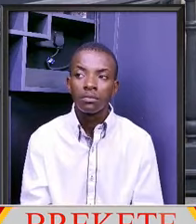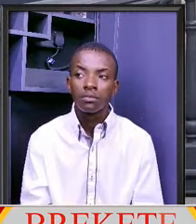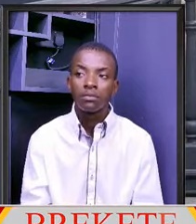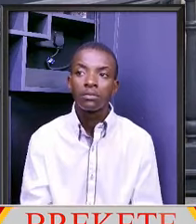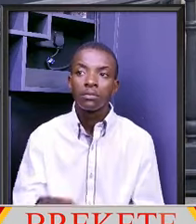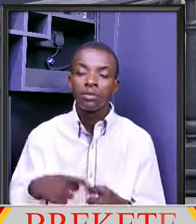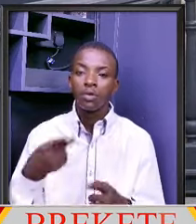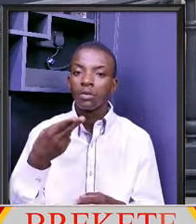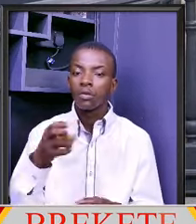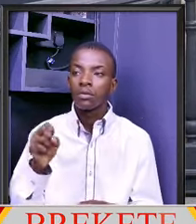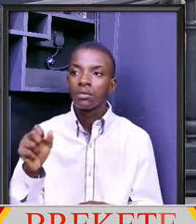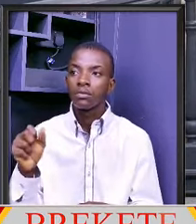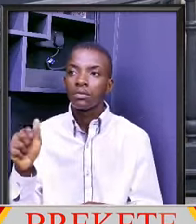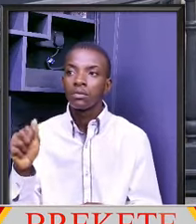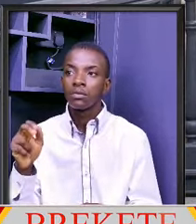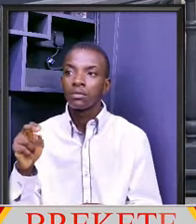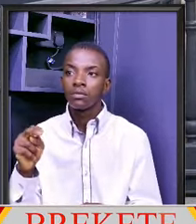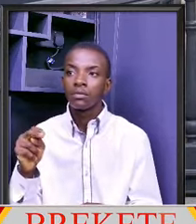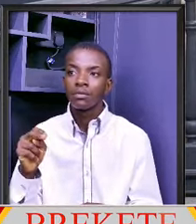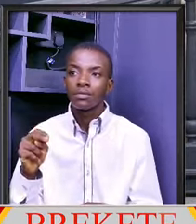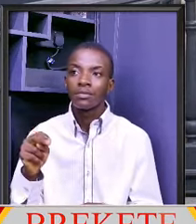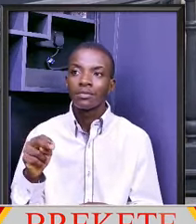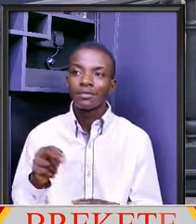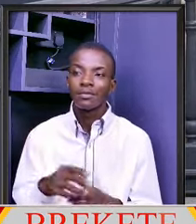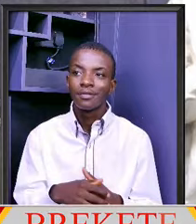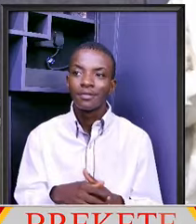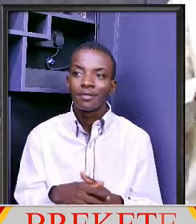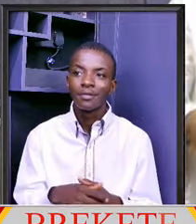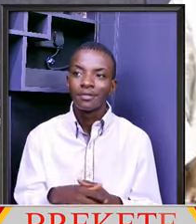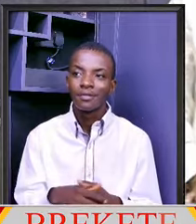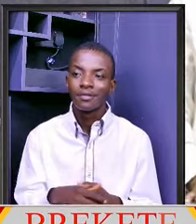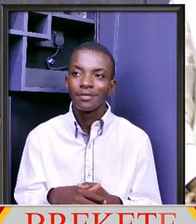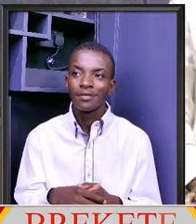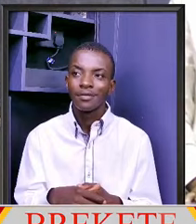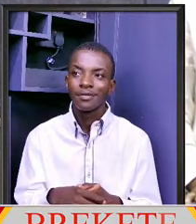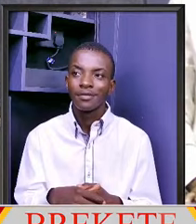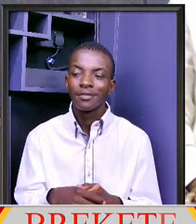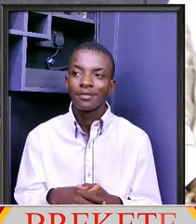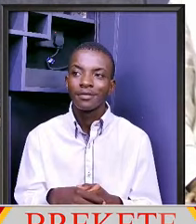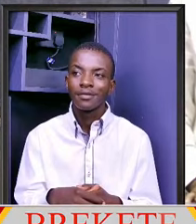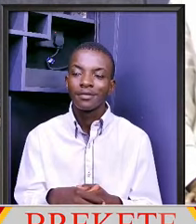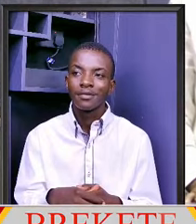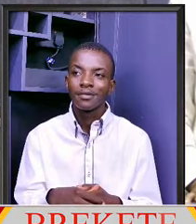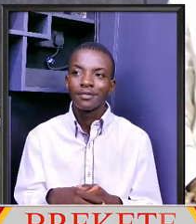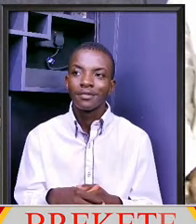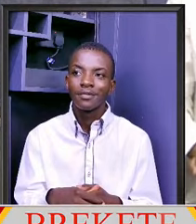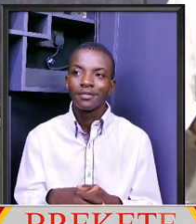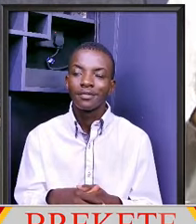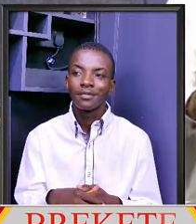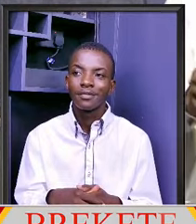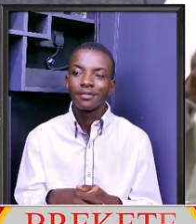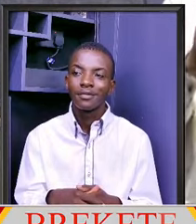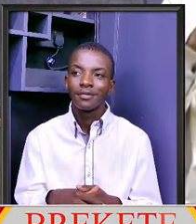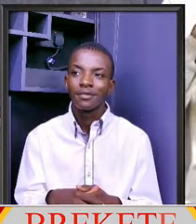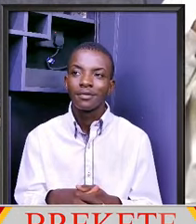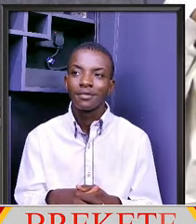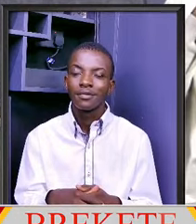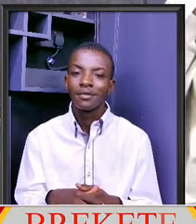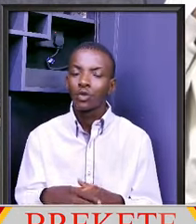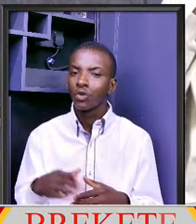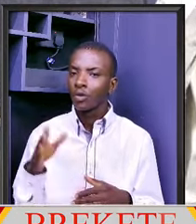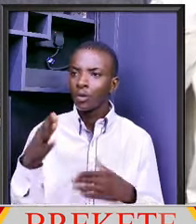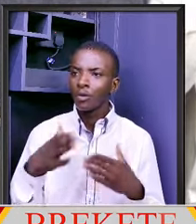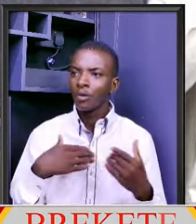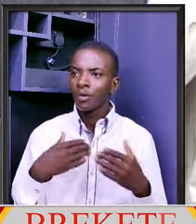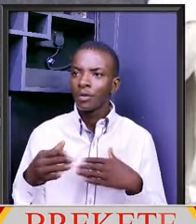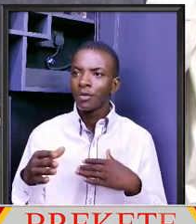But Hassan, Intor say your own day for court. No, it's me he's referring to. No. Okay, you. Yes. Collect microphone too. So your own case day